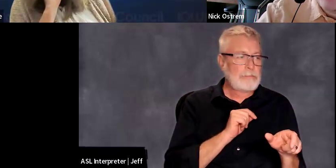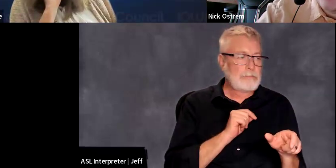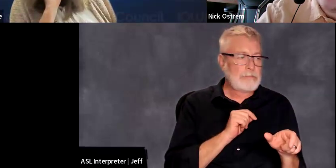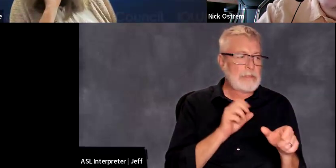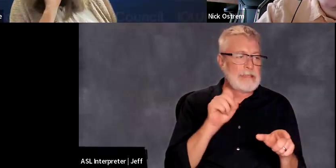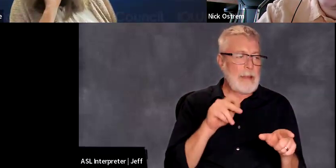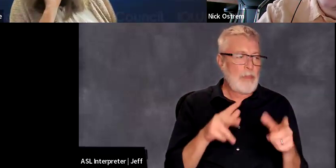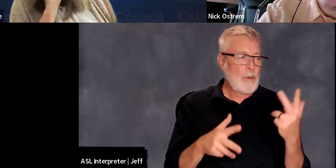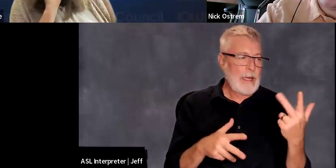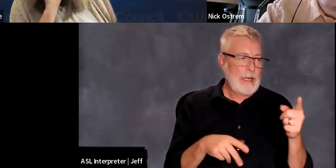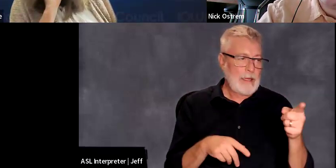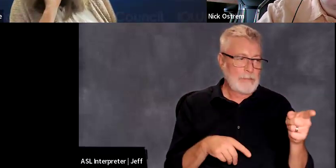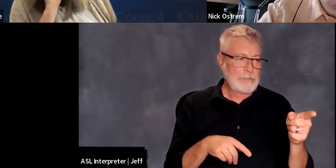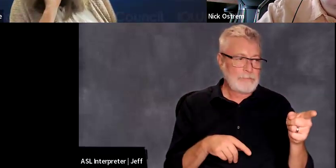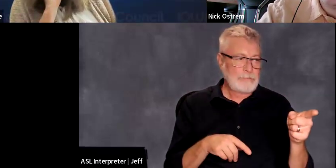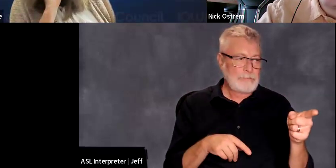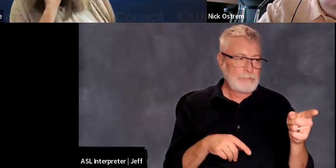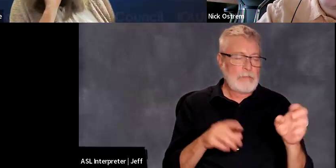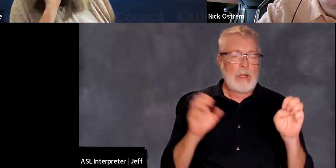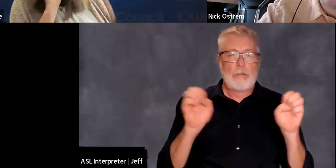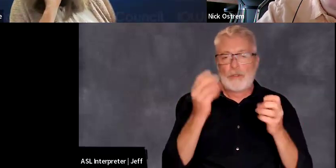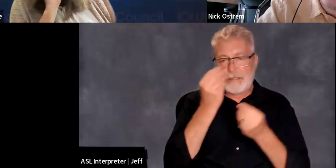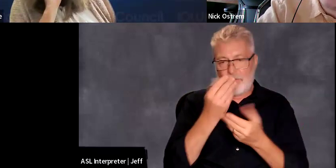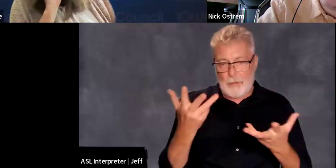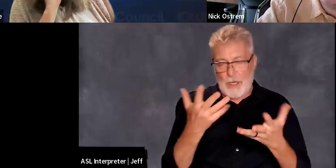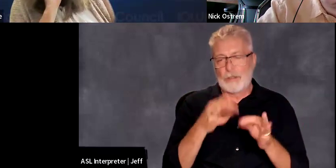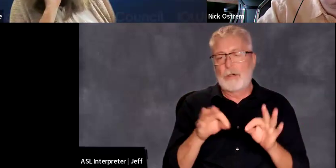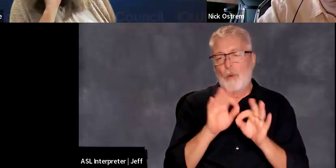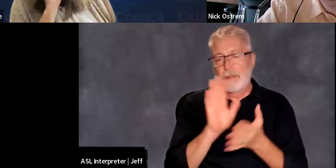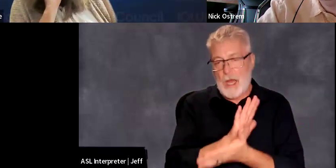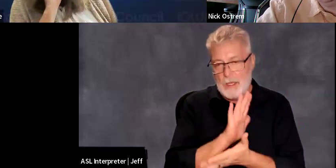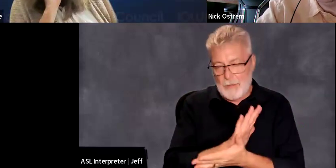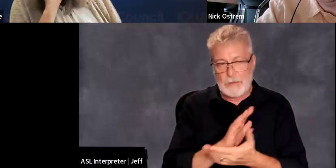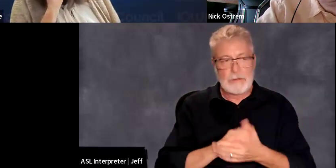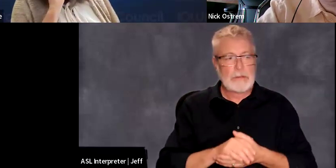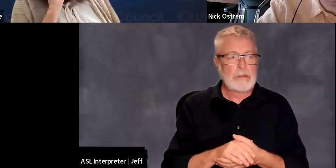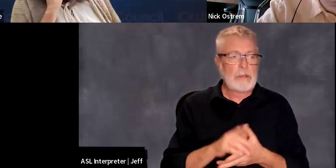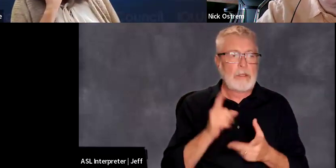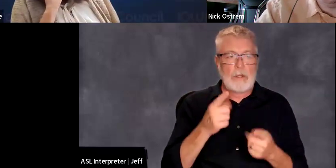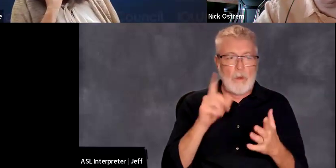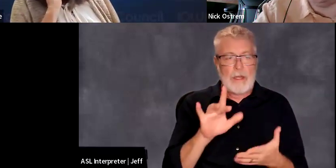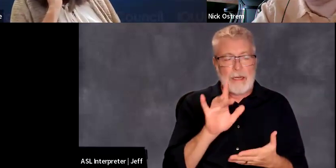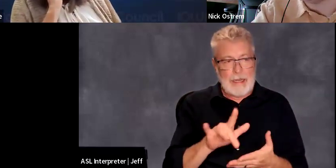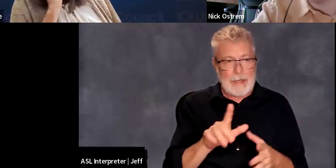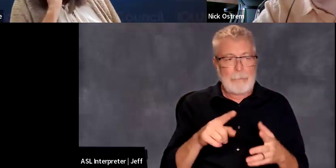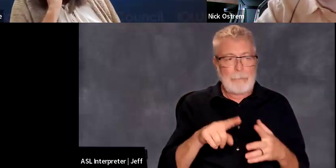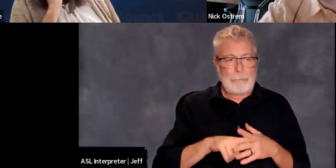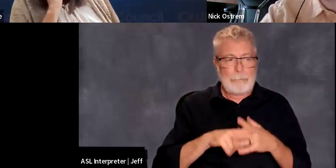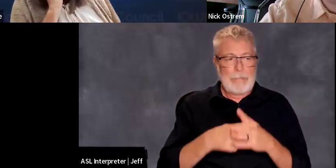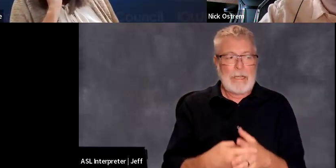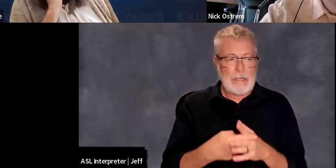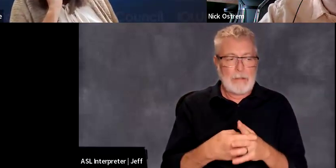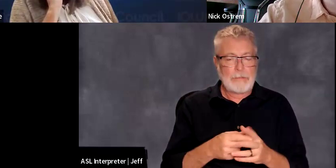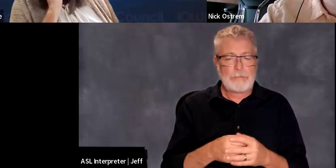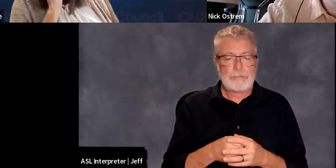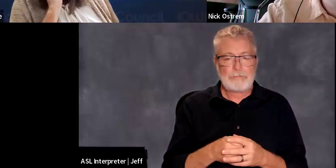step 3, develop emergency information and important documents. You can go ahead and click begin. So it's